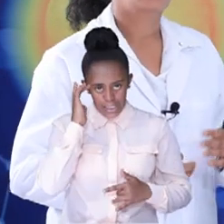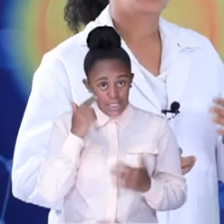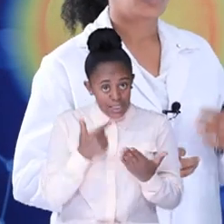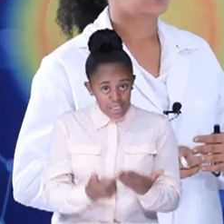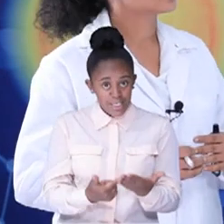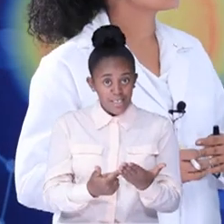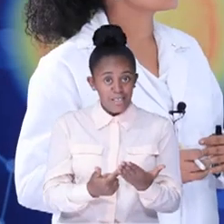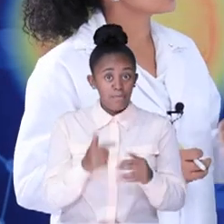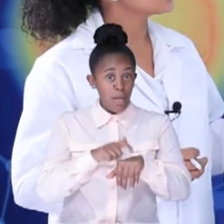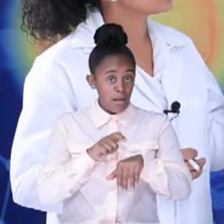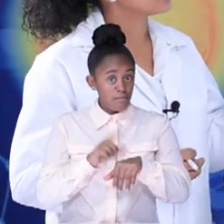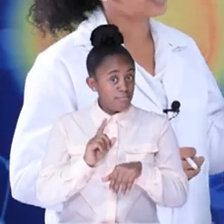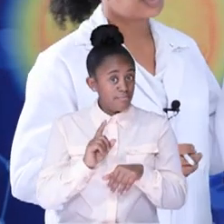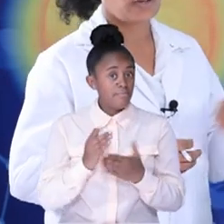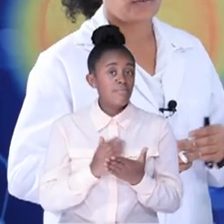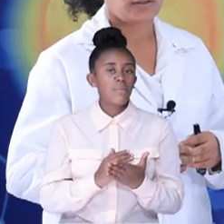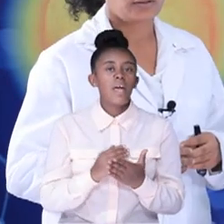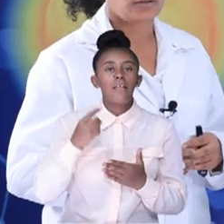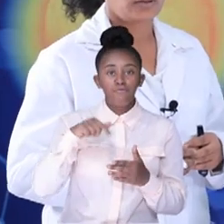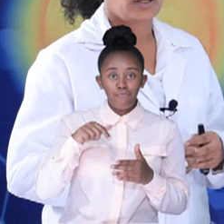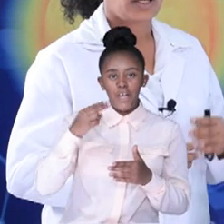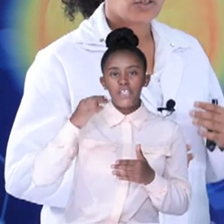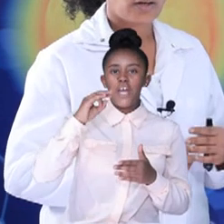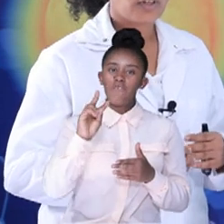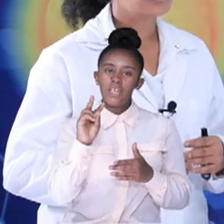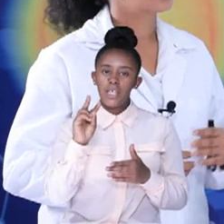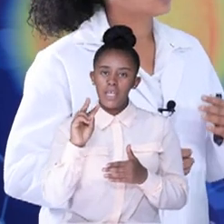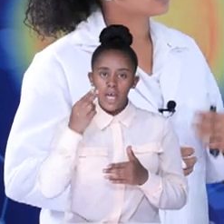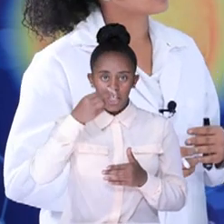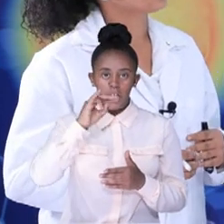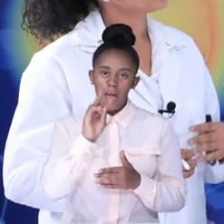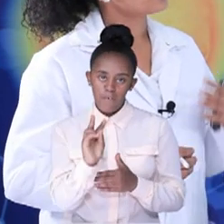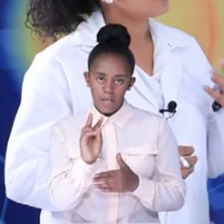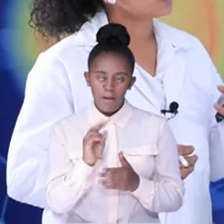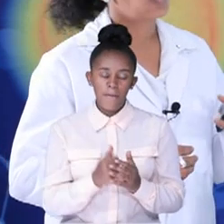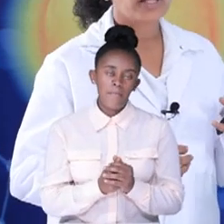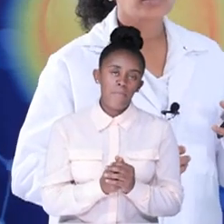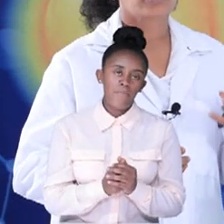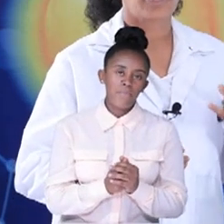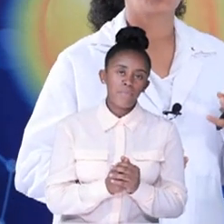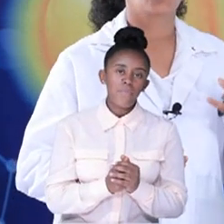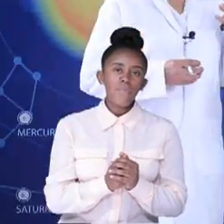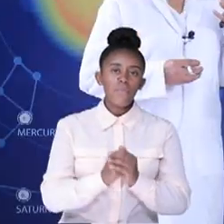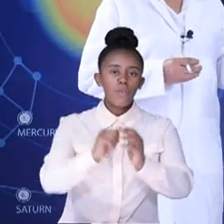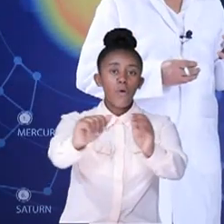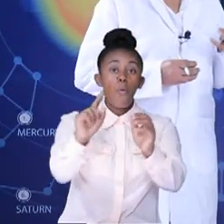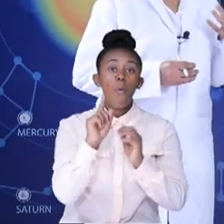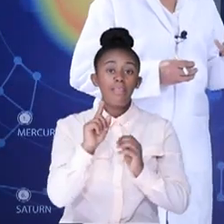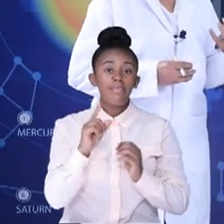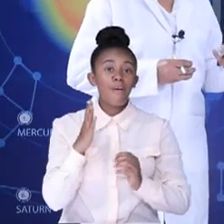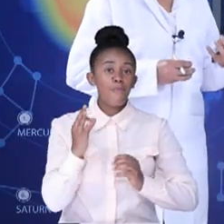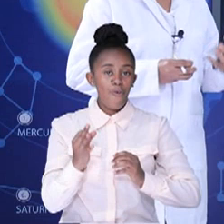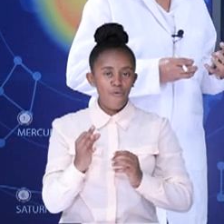period, we are going to see HIV. HIV as one type of